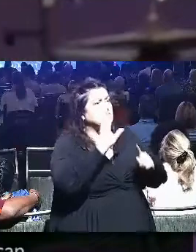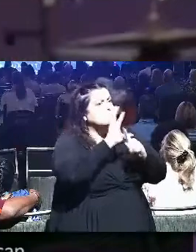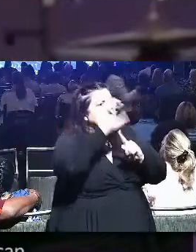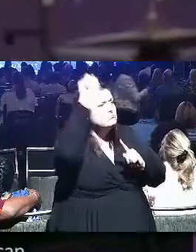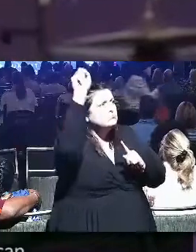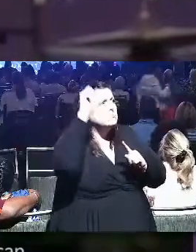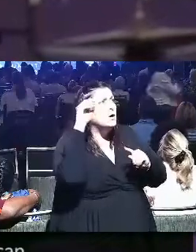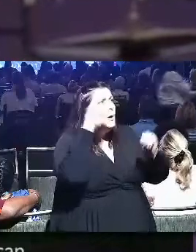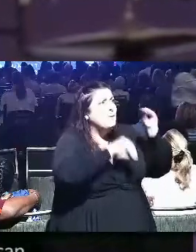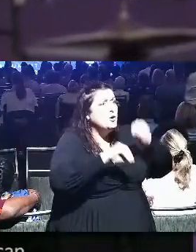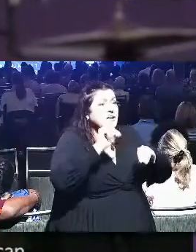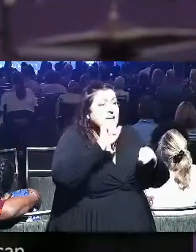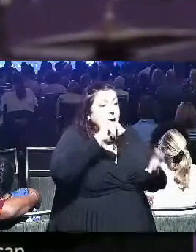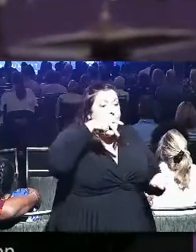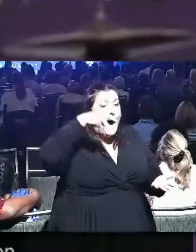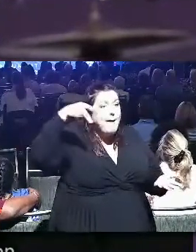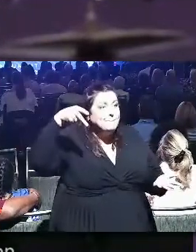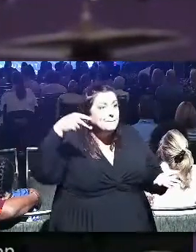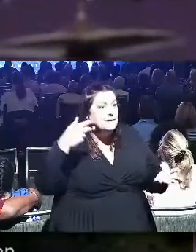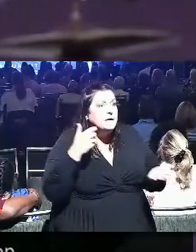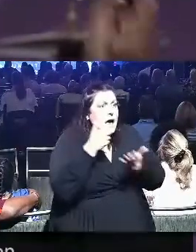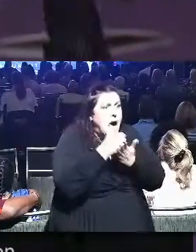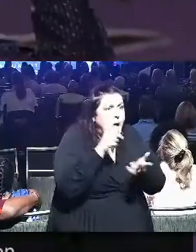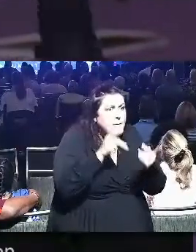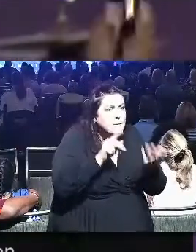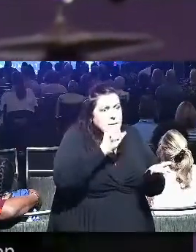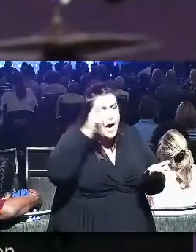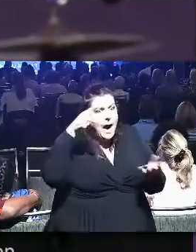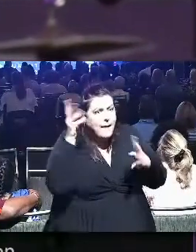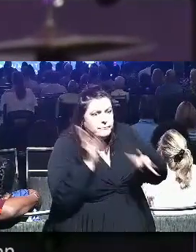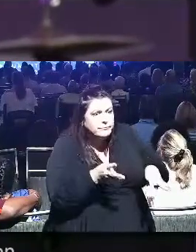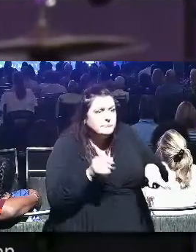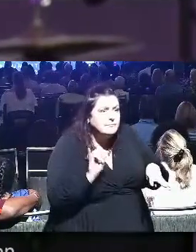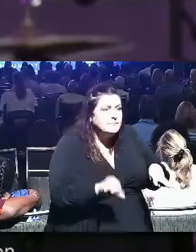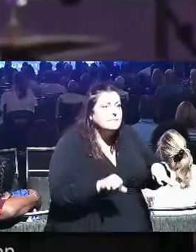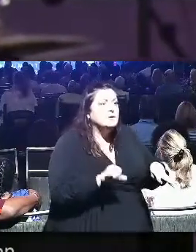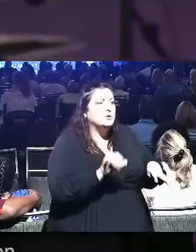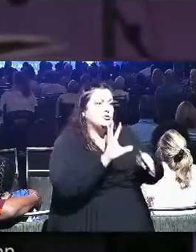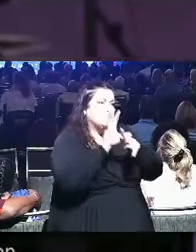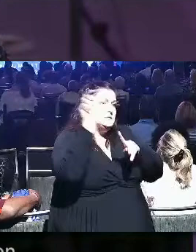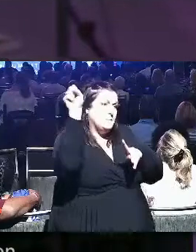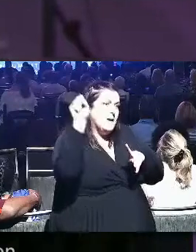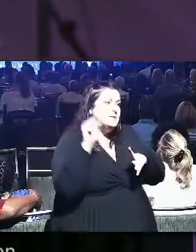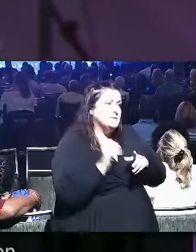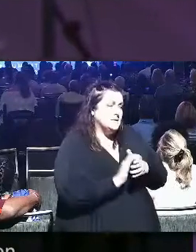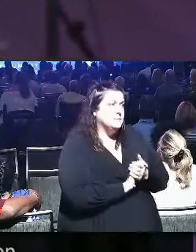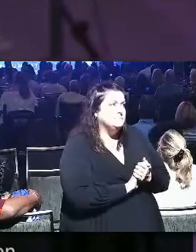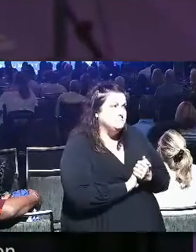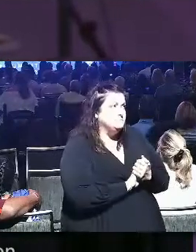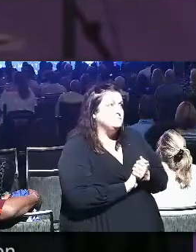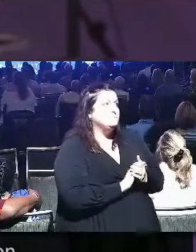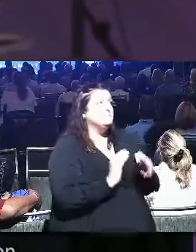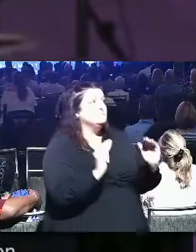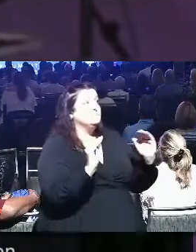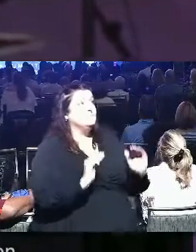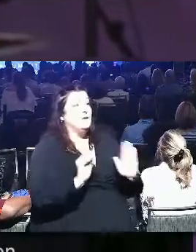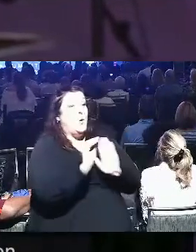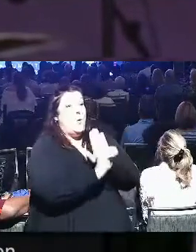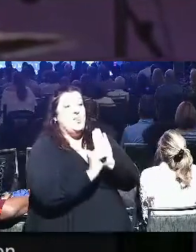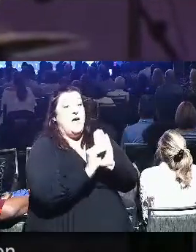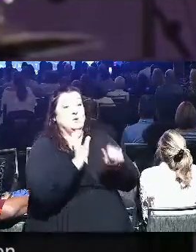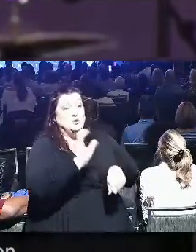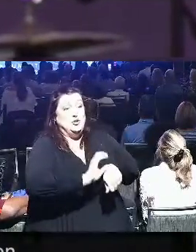everybody on there and helping everybody that didn't know how to put it on there. She came through in an amazing way. And in the Orlando